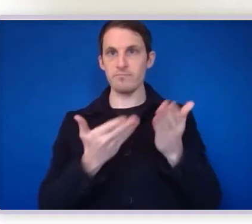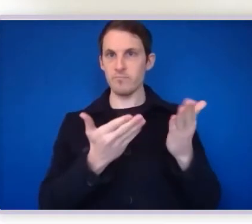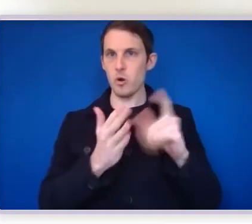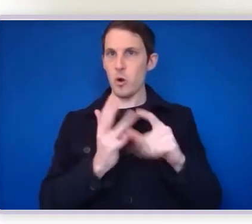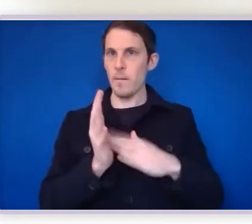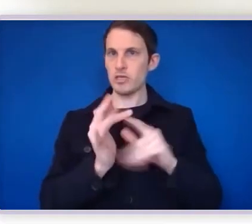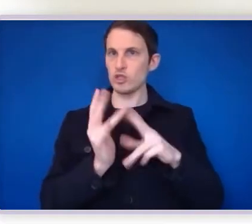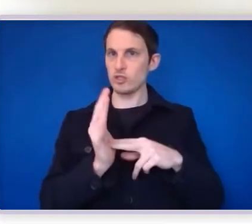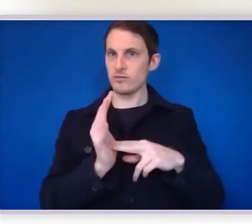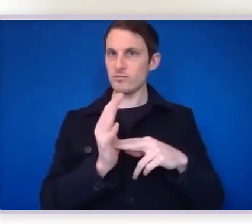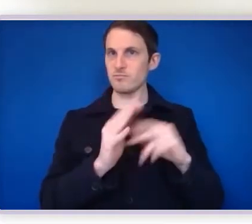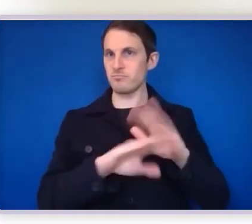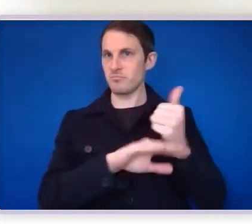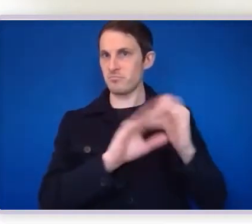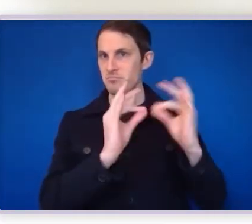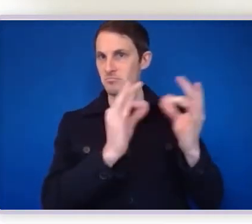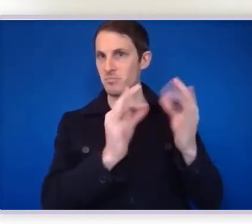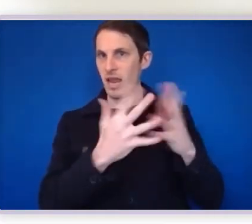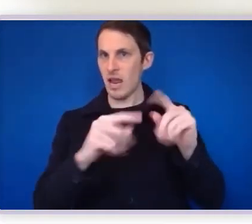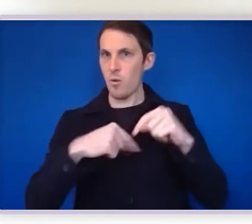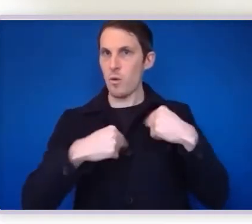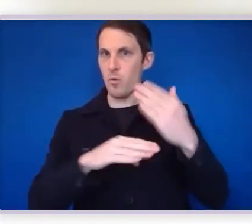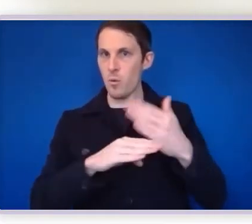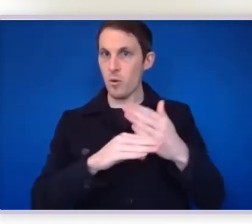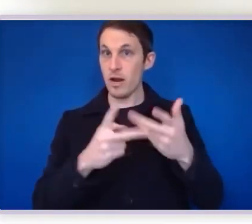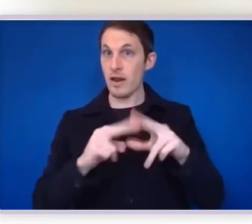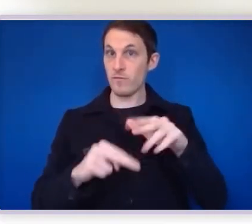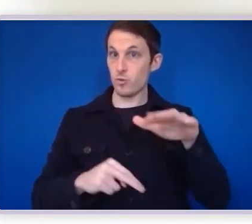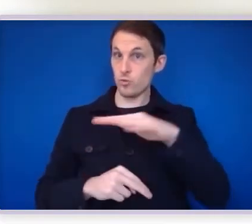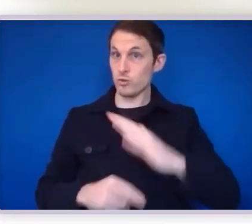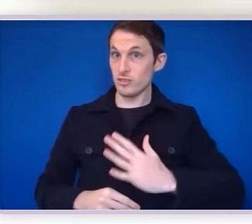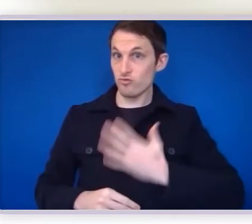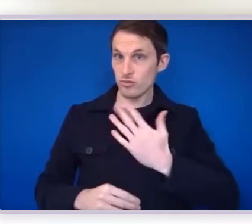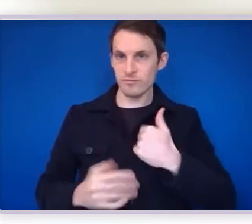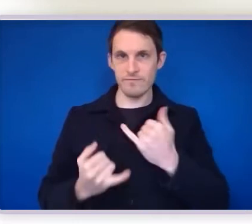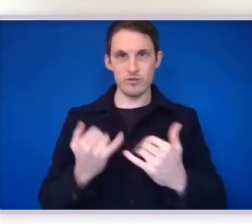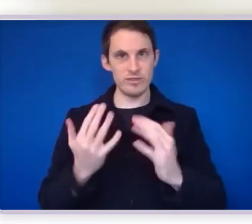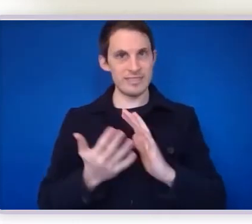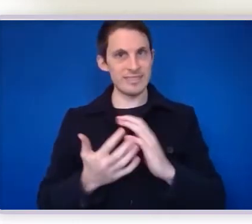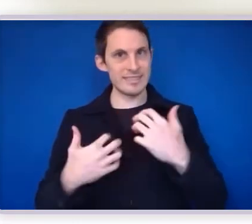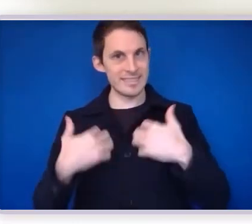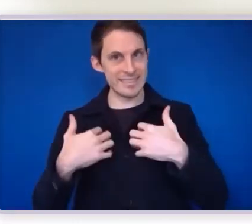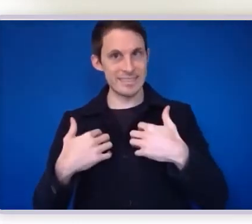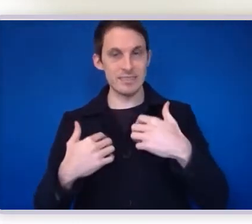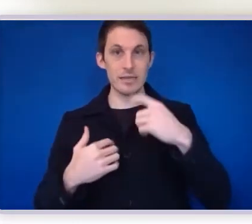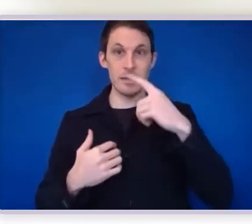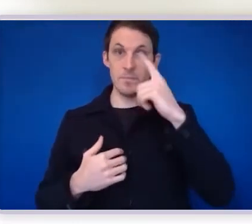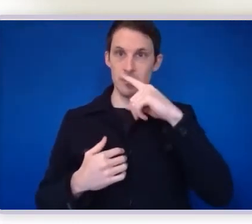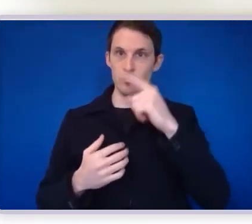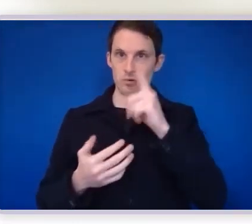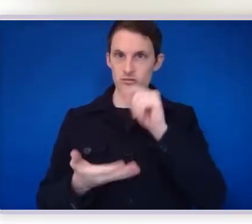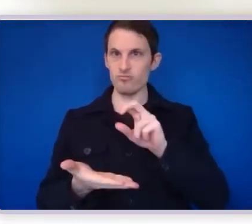we work. And if people are interested, I'm very keen for people to register to receive